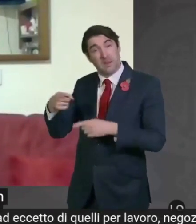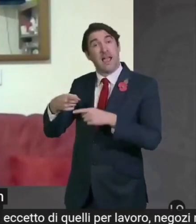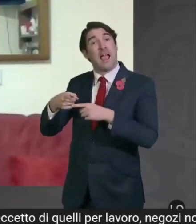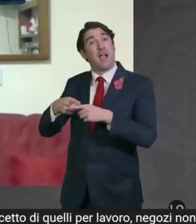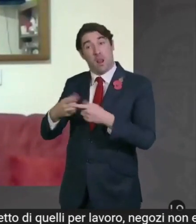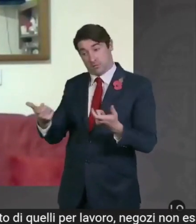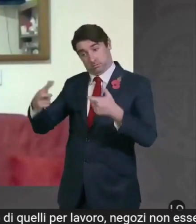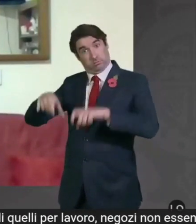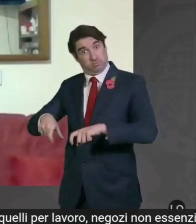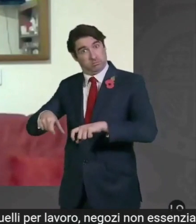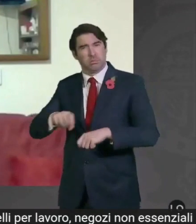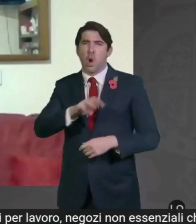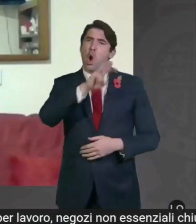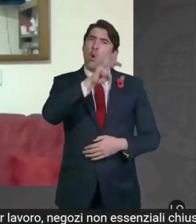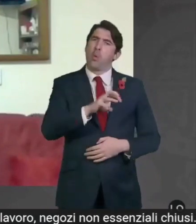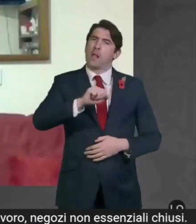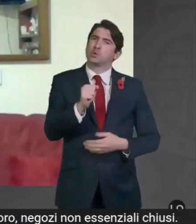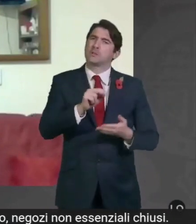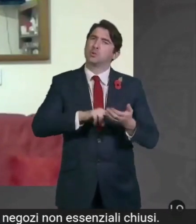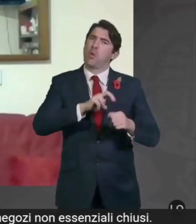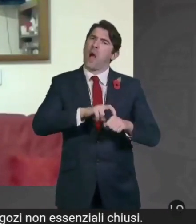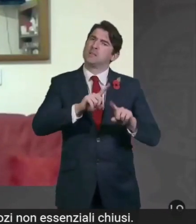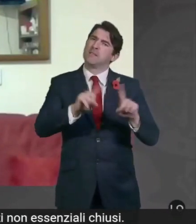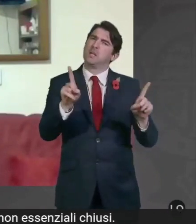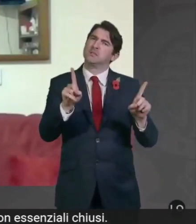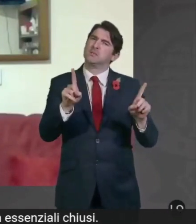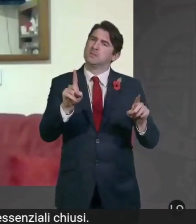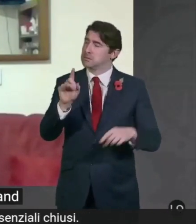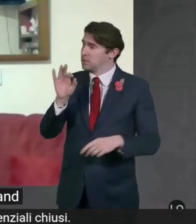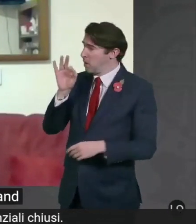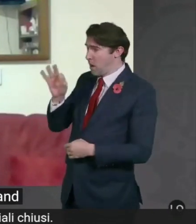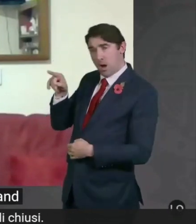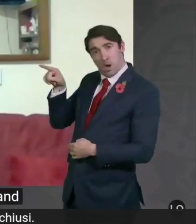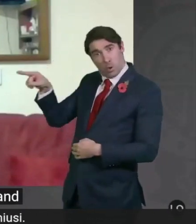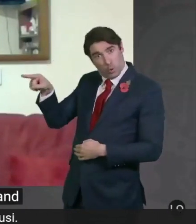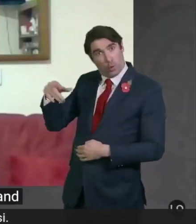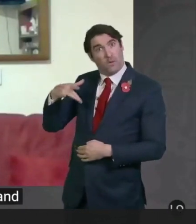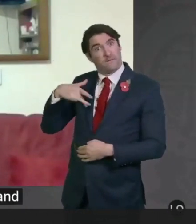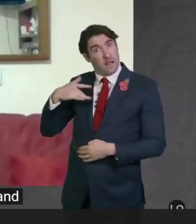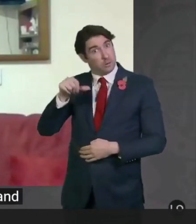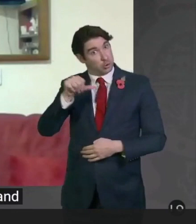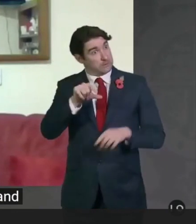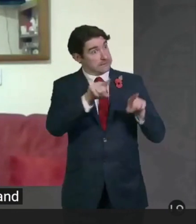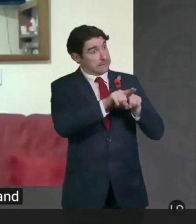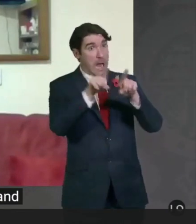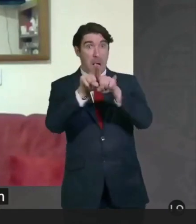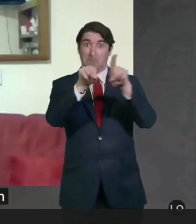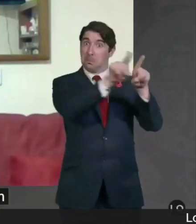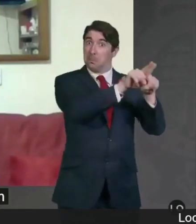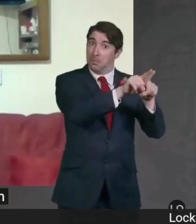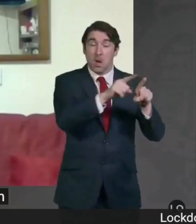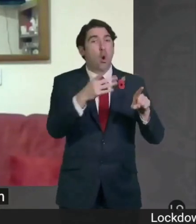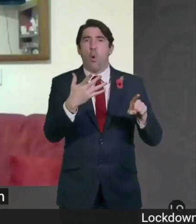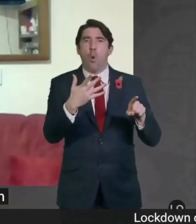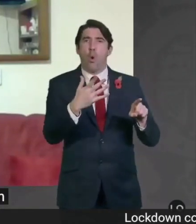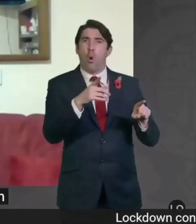if not, are you considering restrictions on travel between the 4 nations? And to the scientists, why are you confident that you won't need